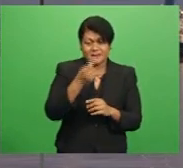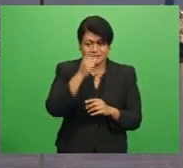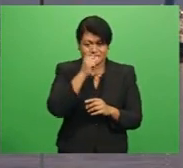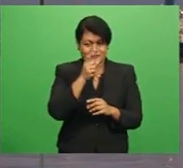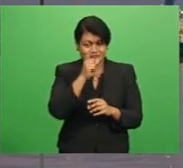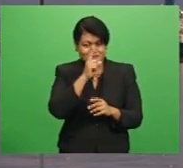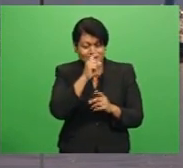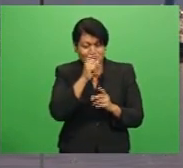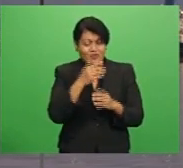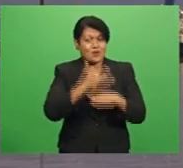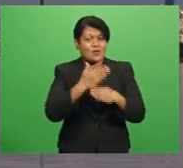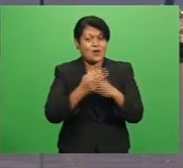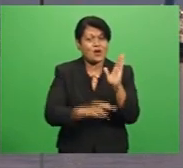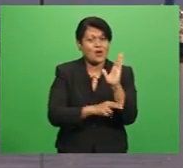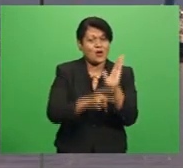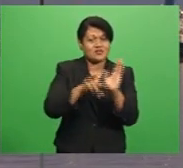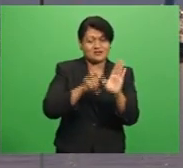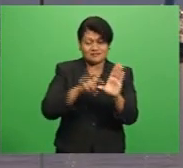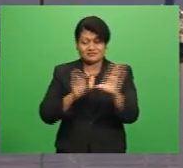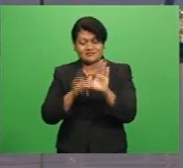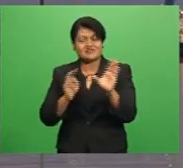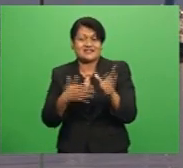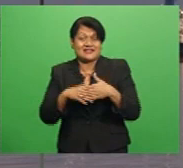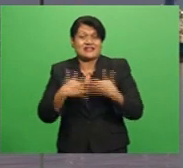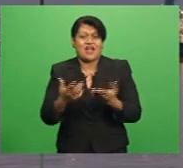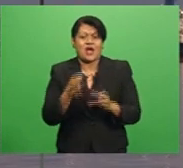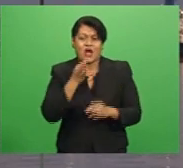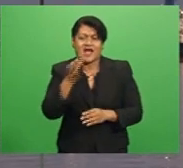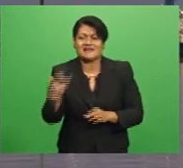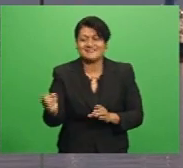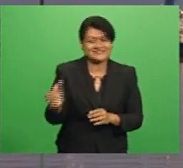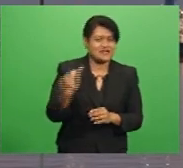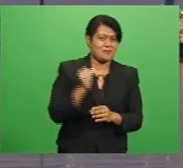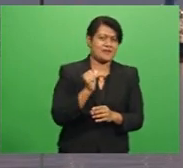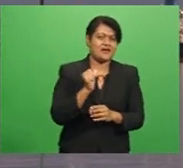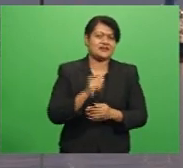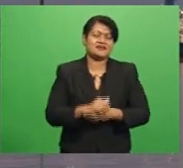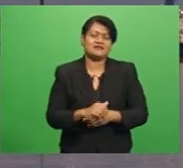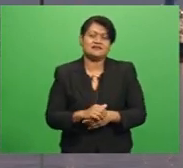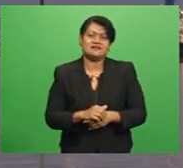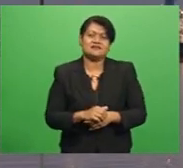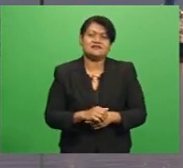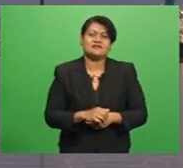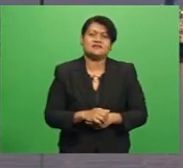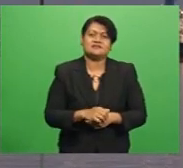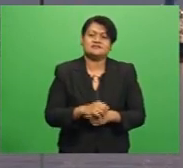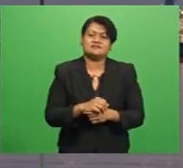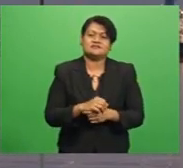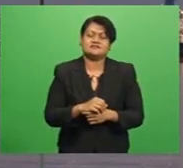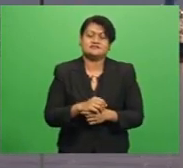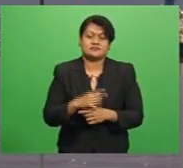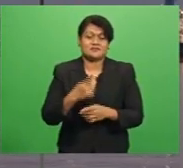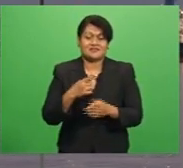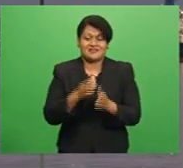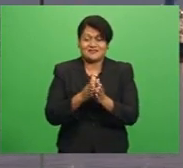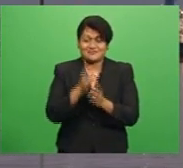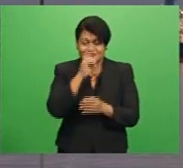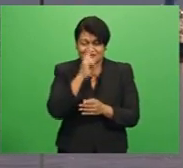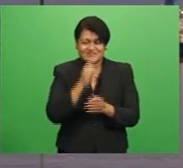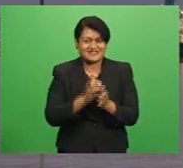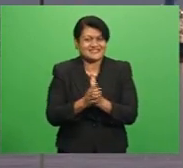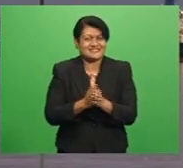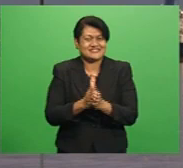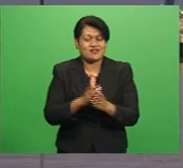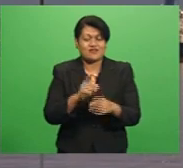work. The Fiji Hotel and Tourism Association says 2020 has been disastrous, but they've been inspired by the response from locals.